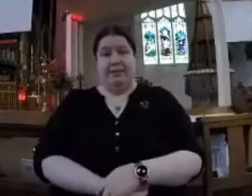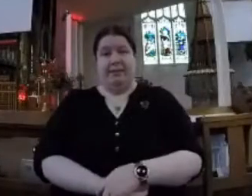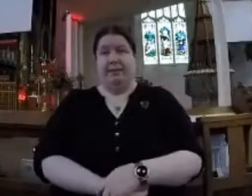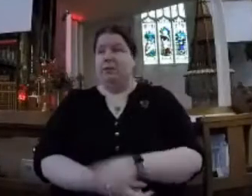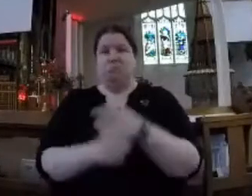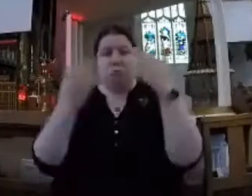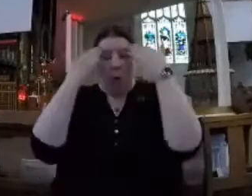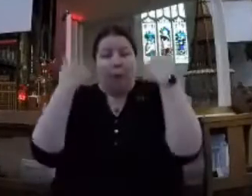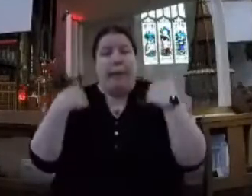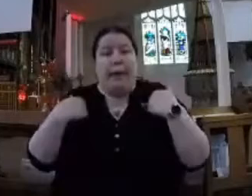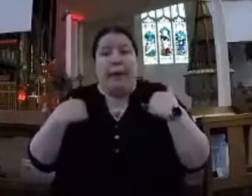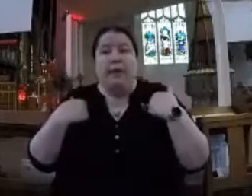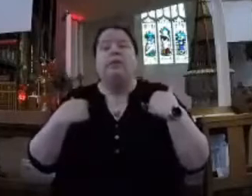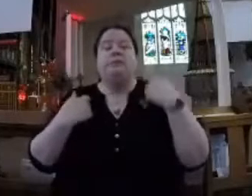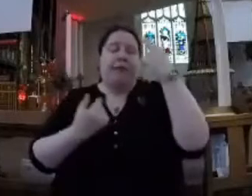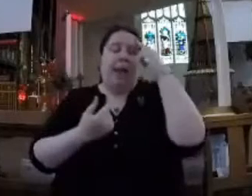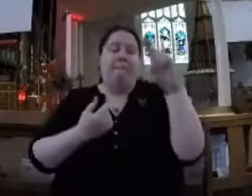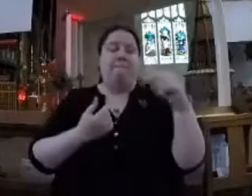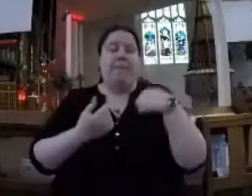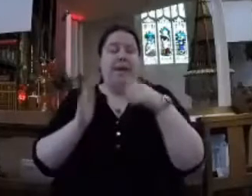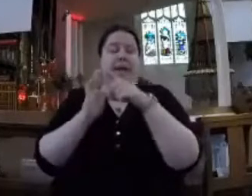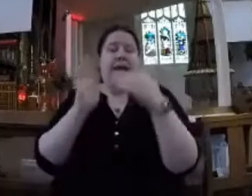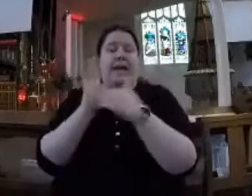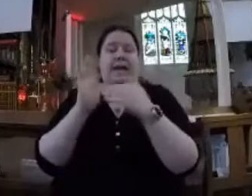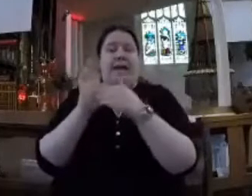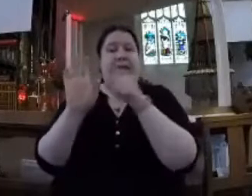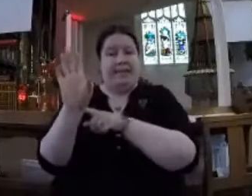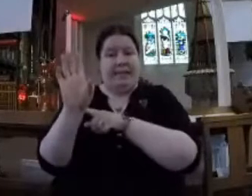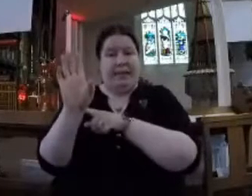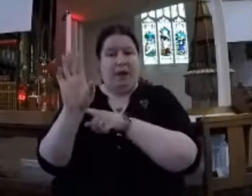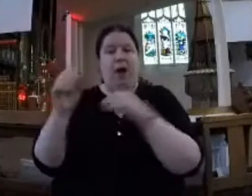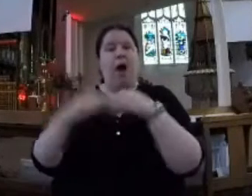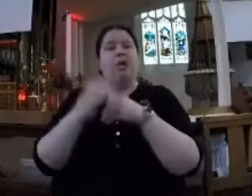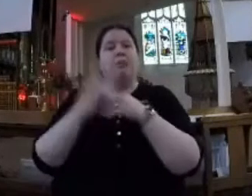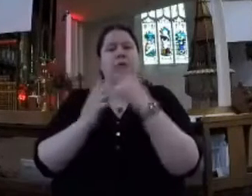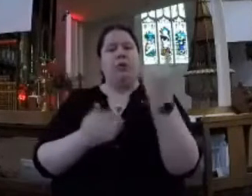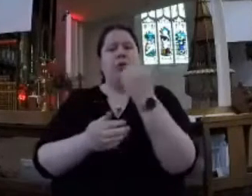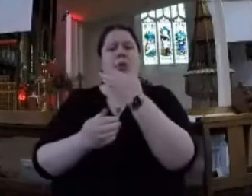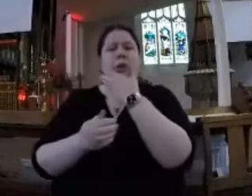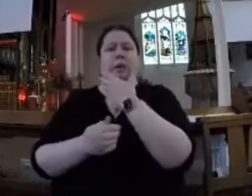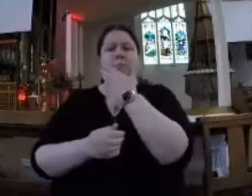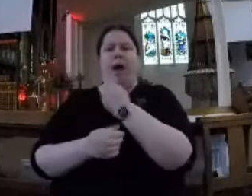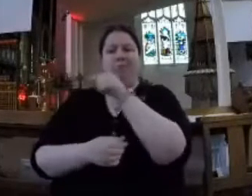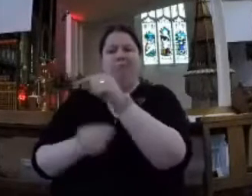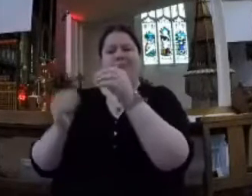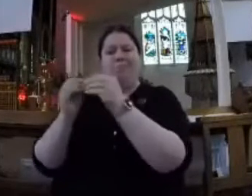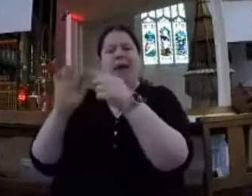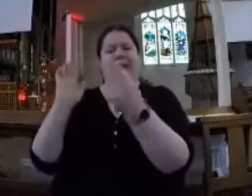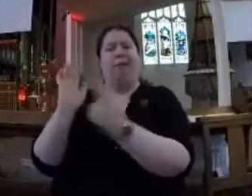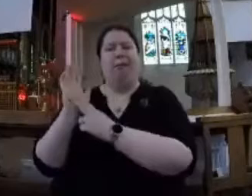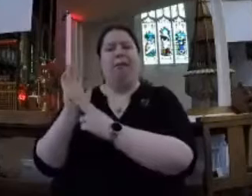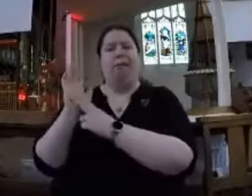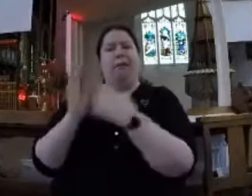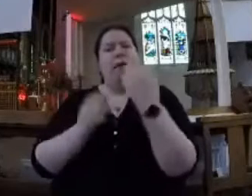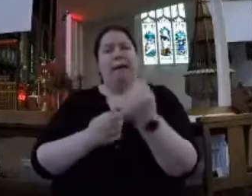In case anyone doesn't know me, I'm Izzy. I'm married to Ben, who most of you will probably know, and I've